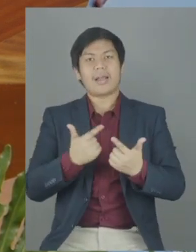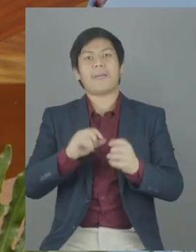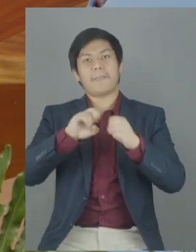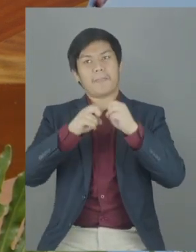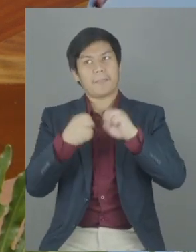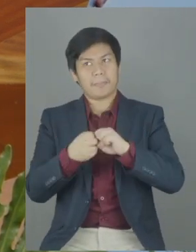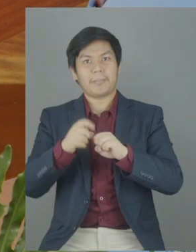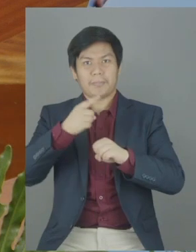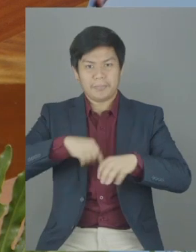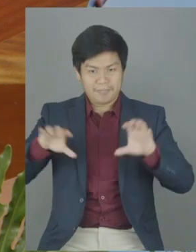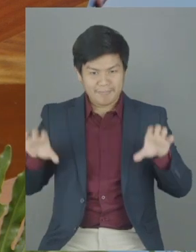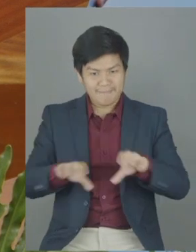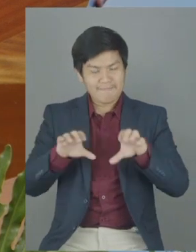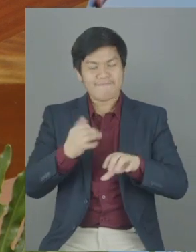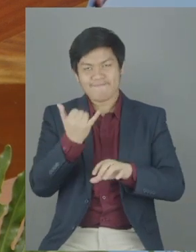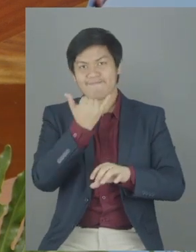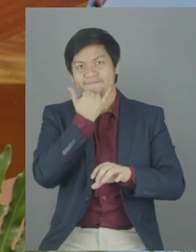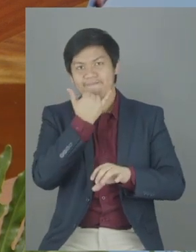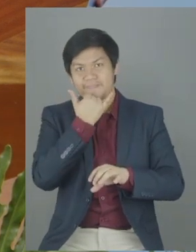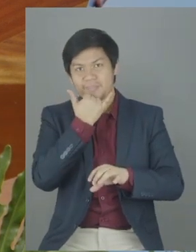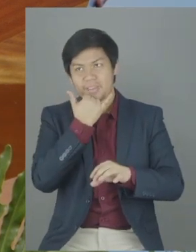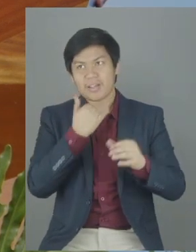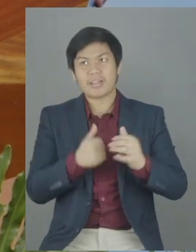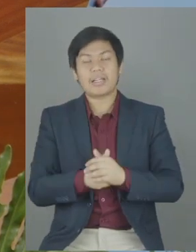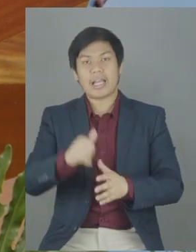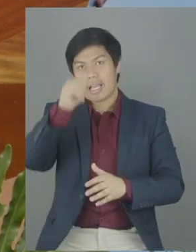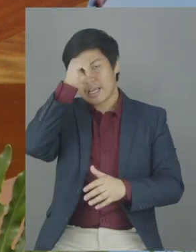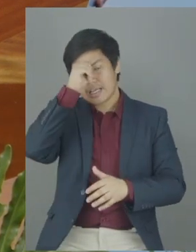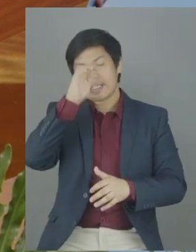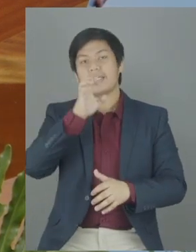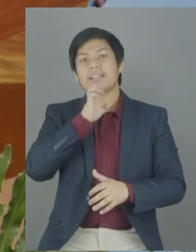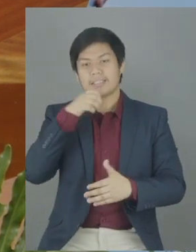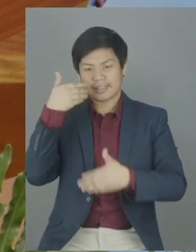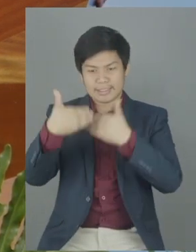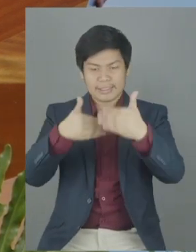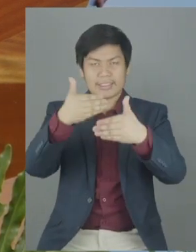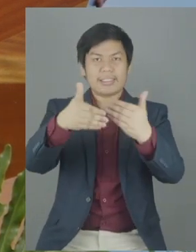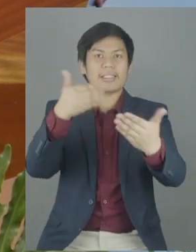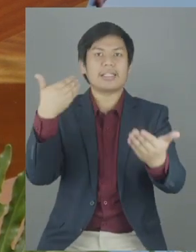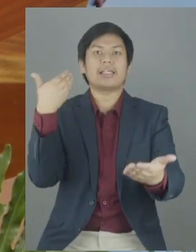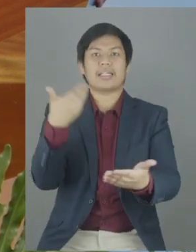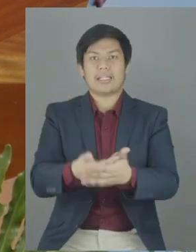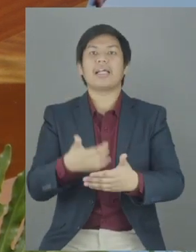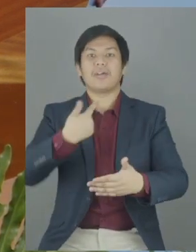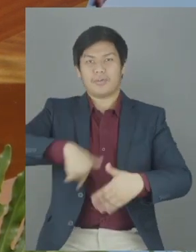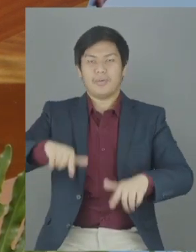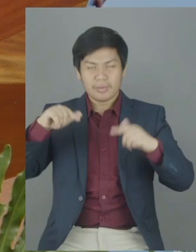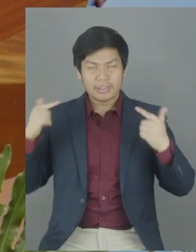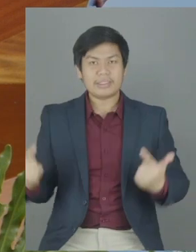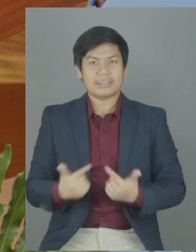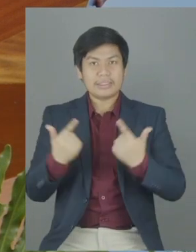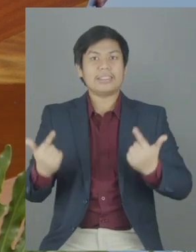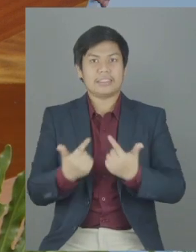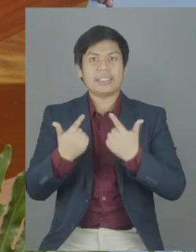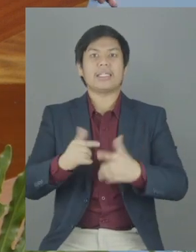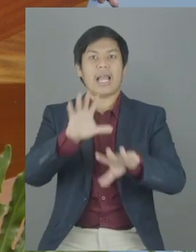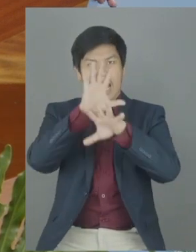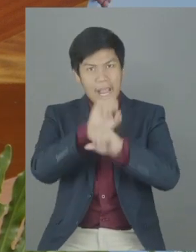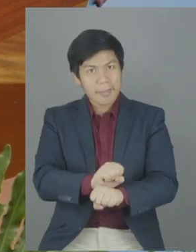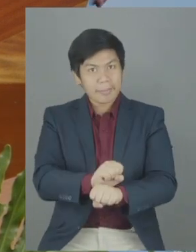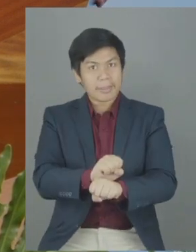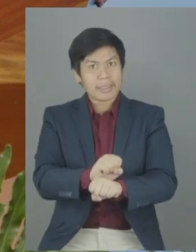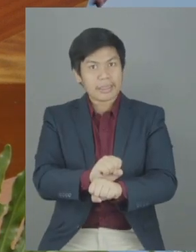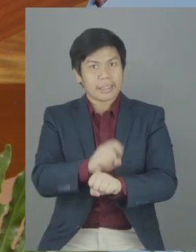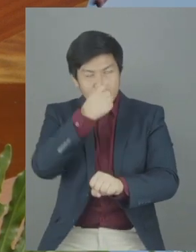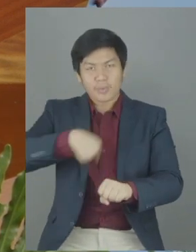We do wrong things from Adam and Eve until today. We have the propensity to sin, and we